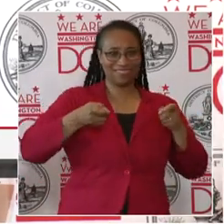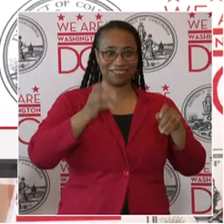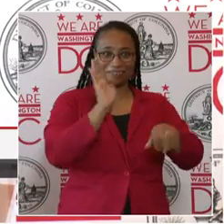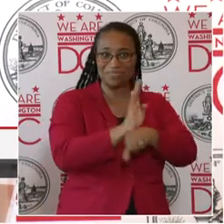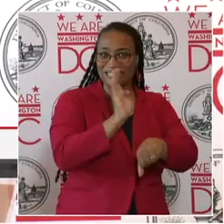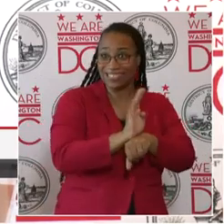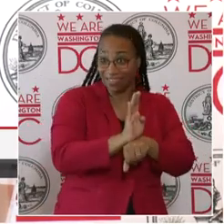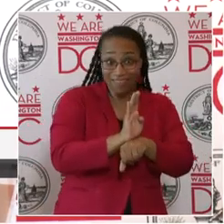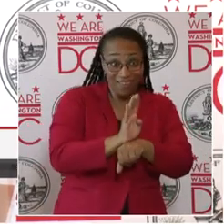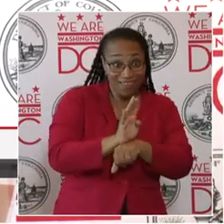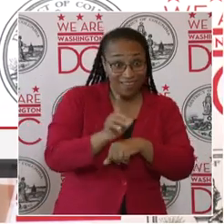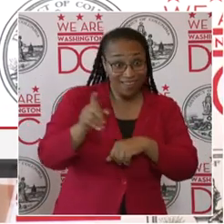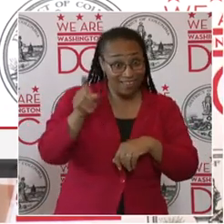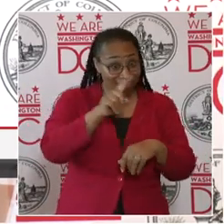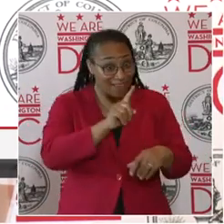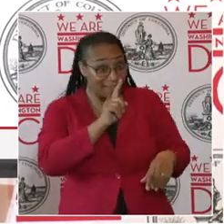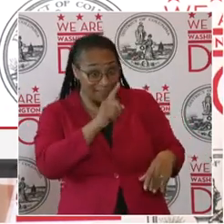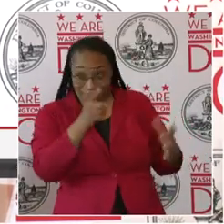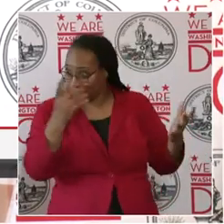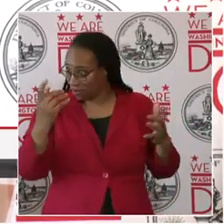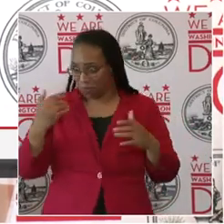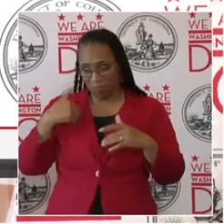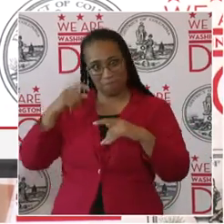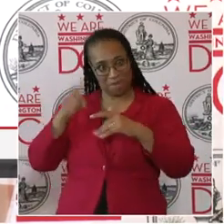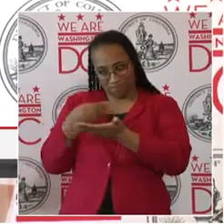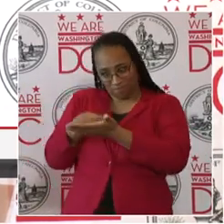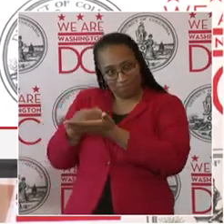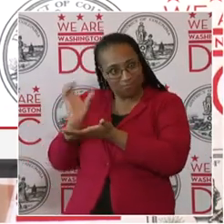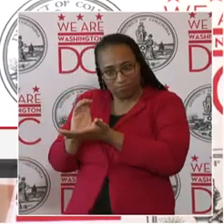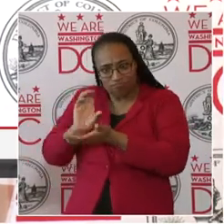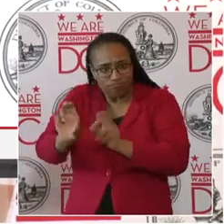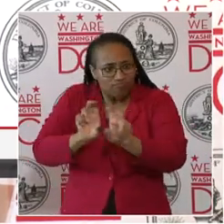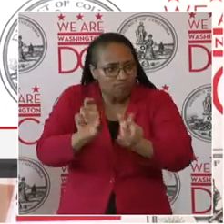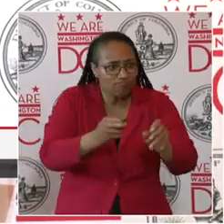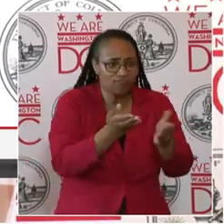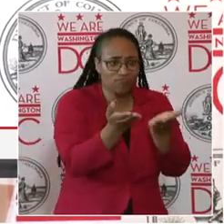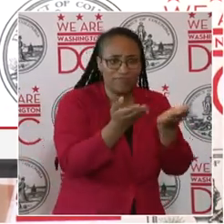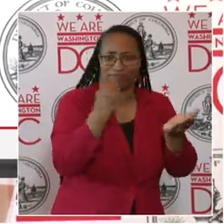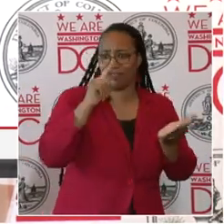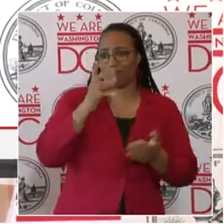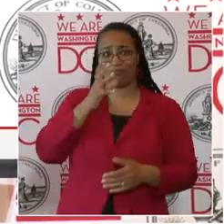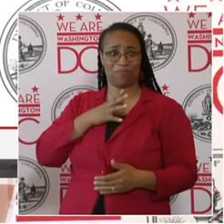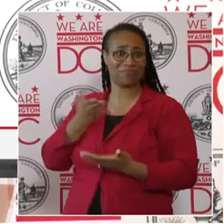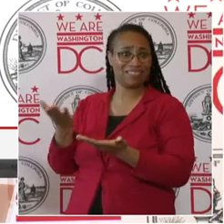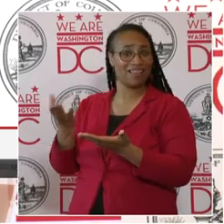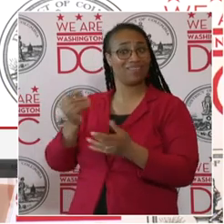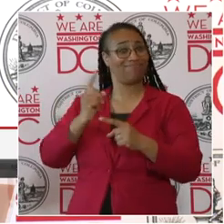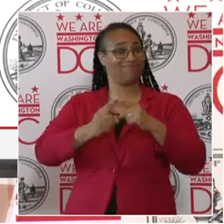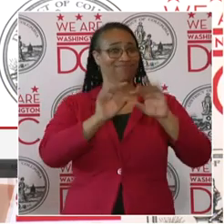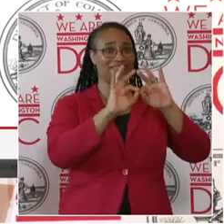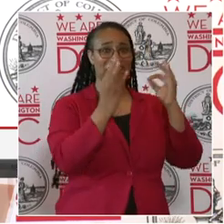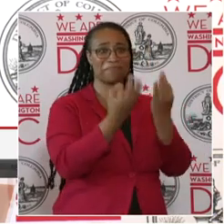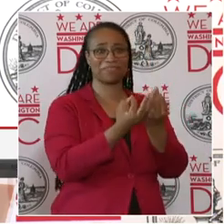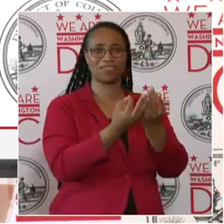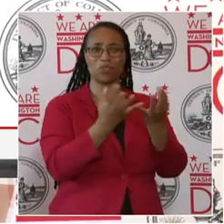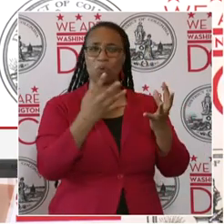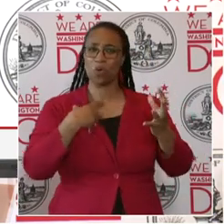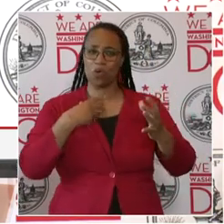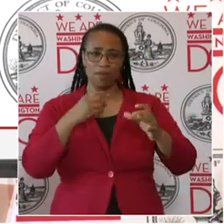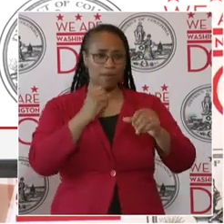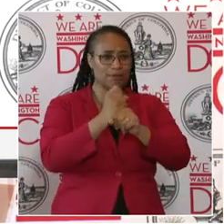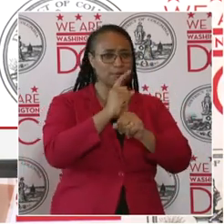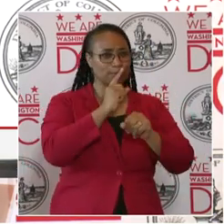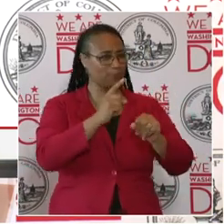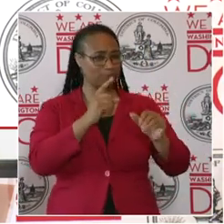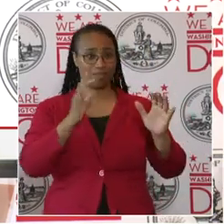So we are making investments to make sure that you can start your business easily with our business portal, that